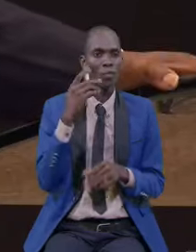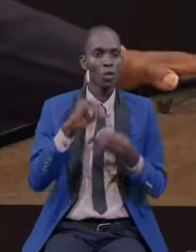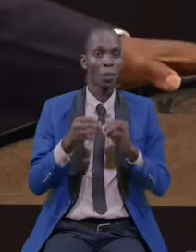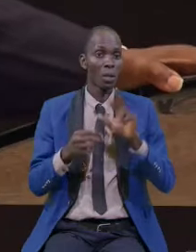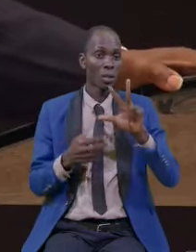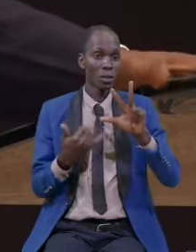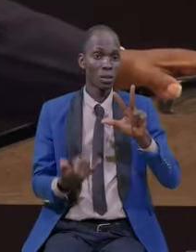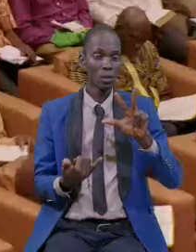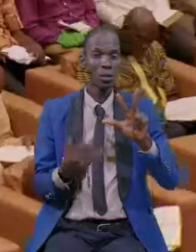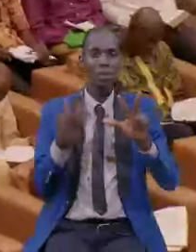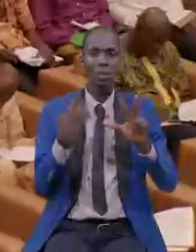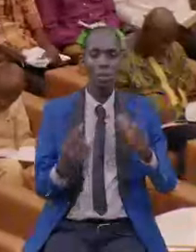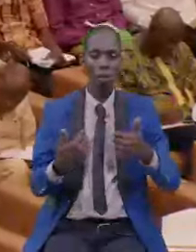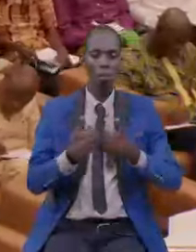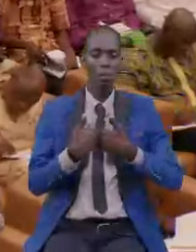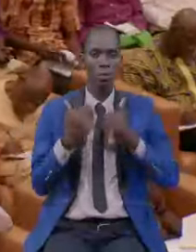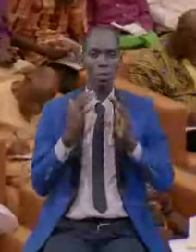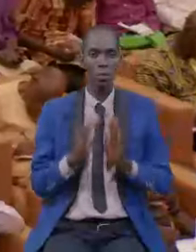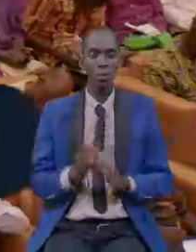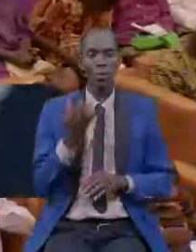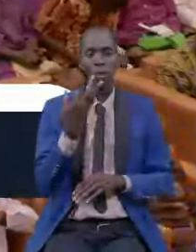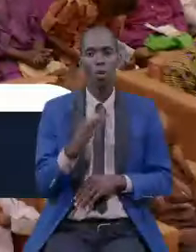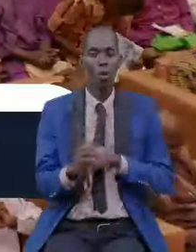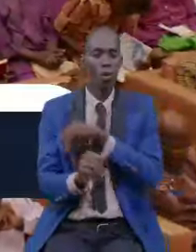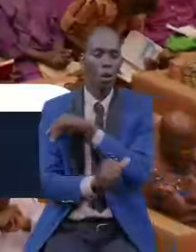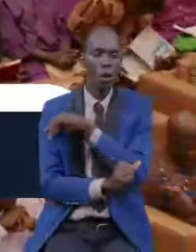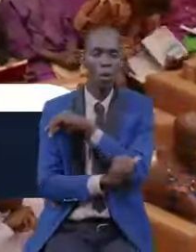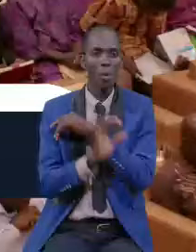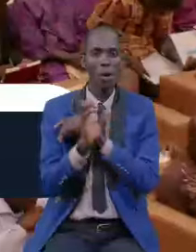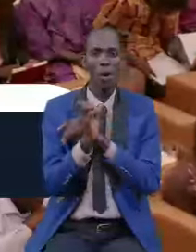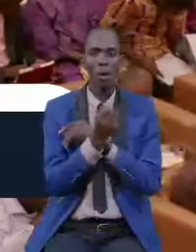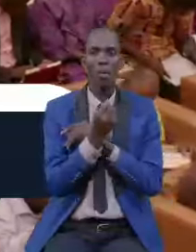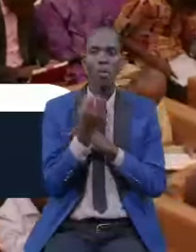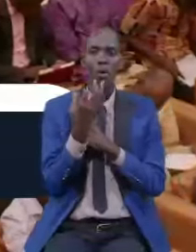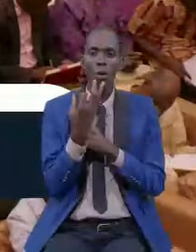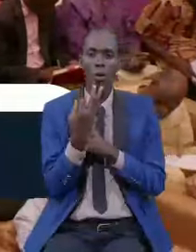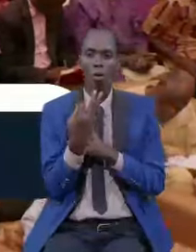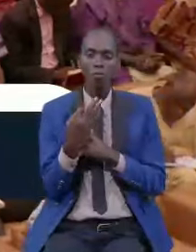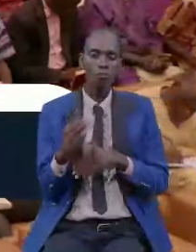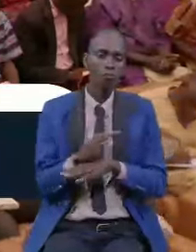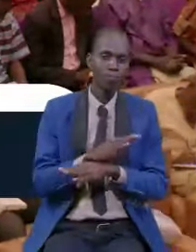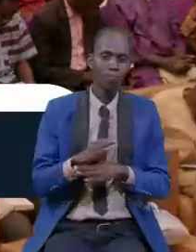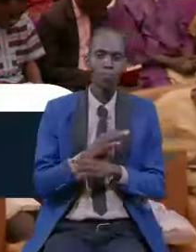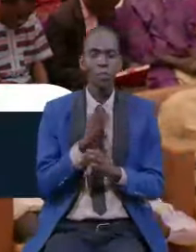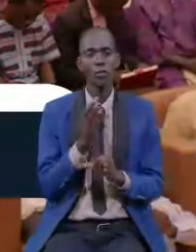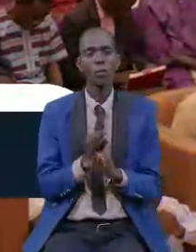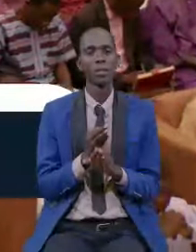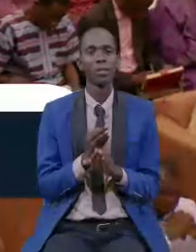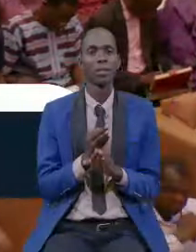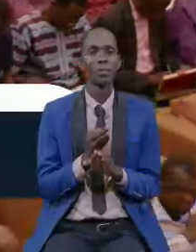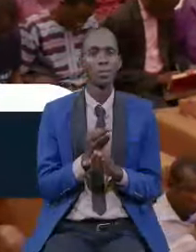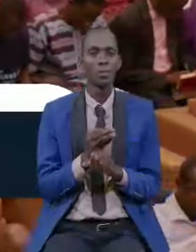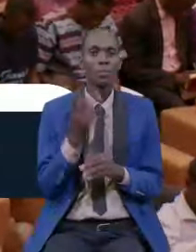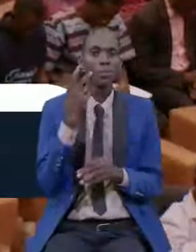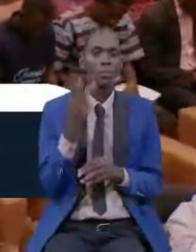the possessors of Abraham's occupying faith. We're looking